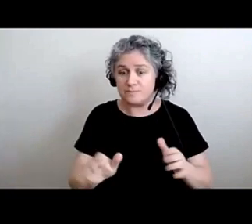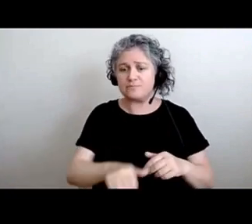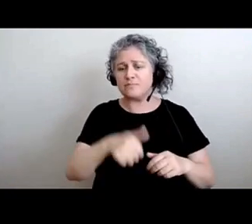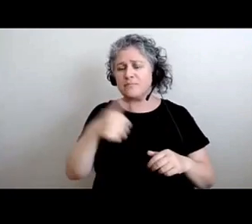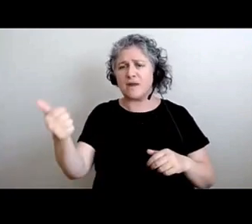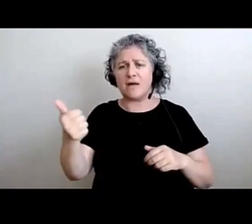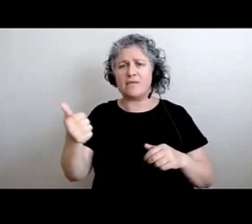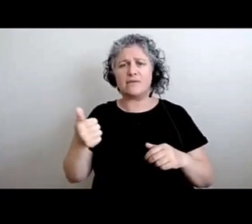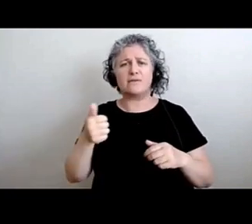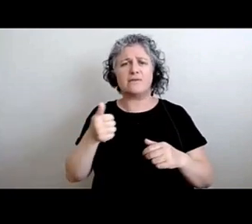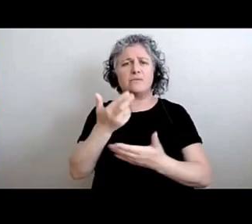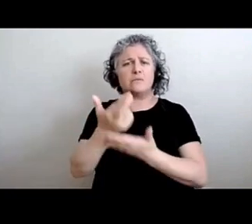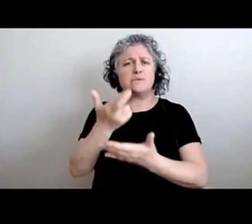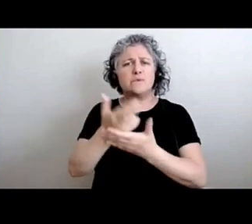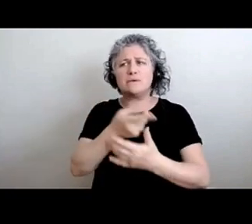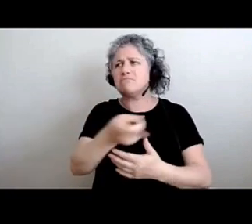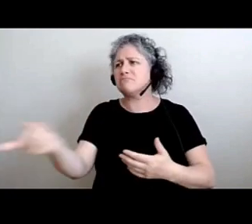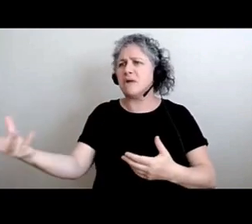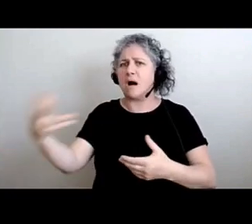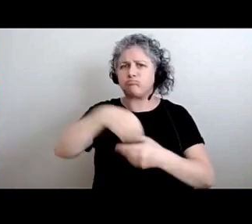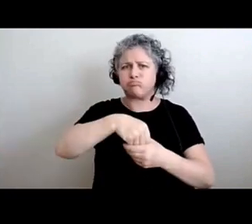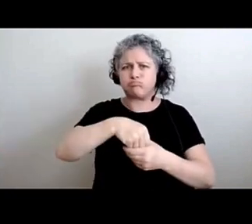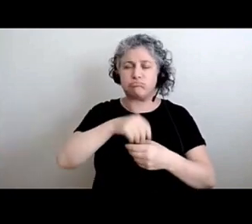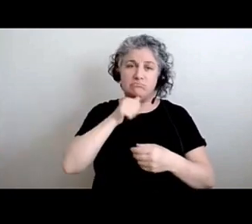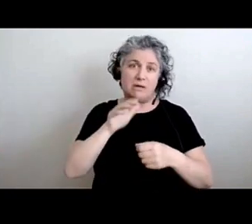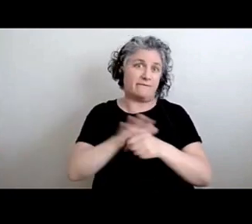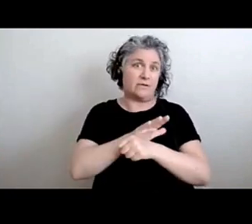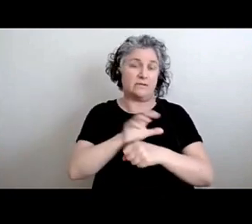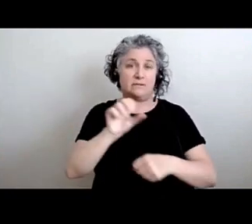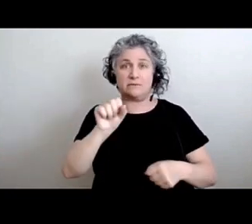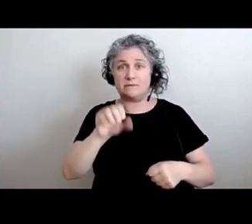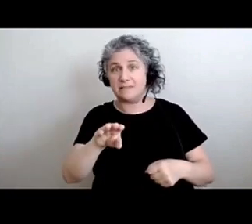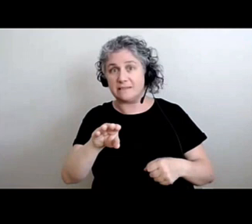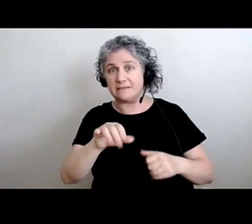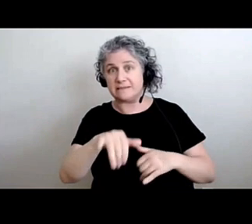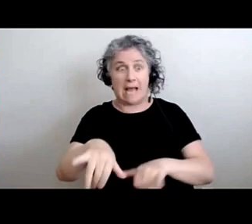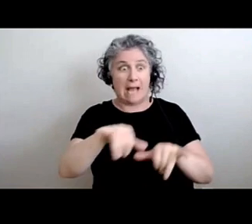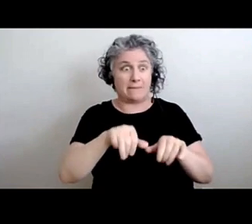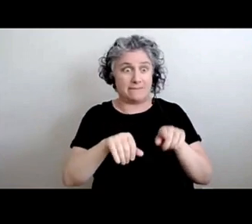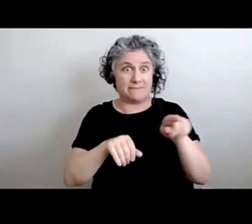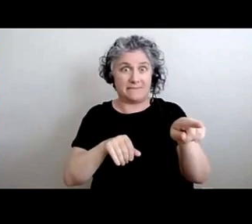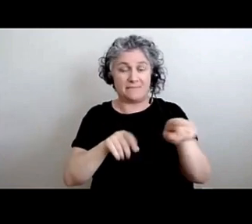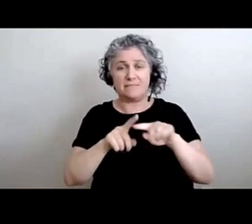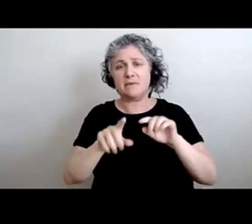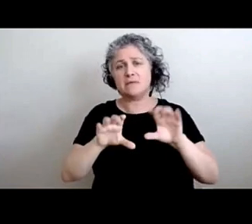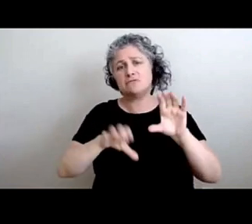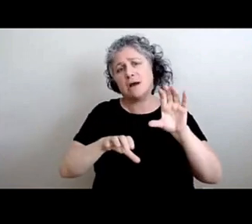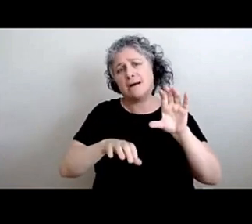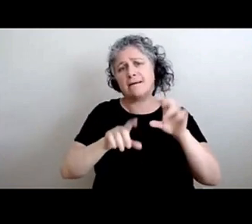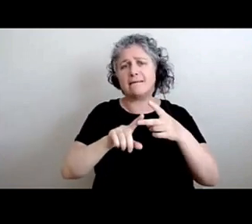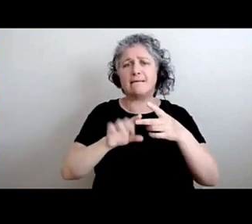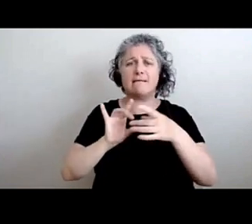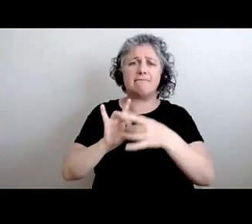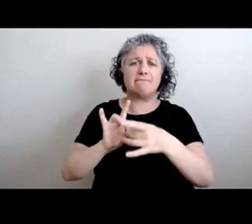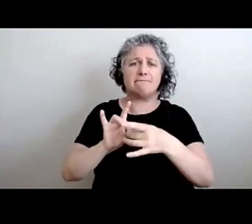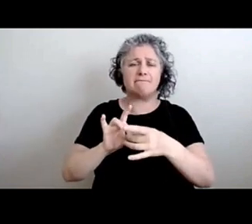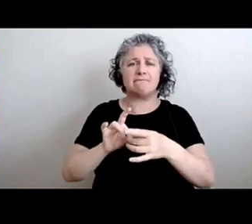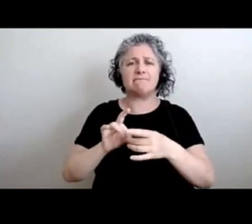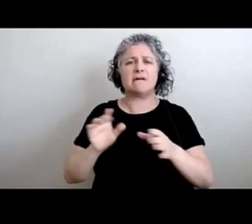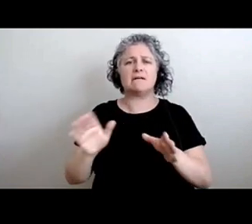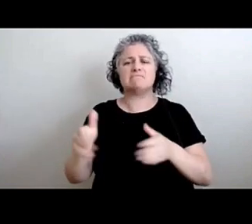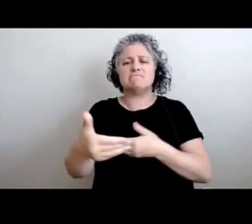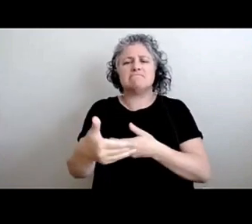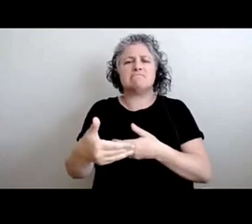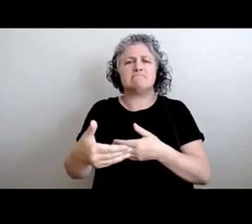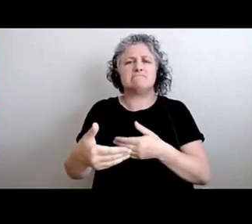to connect. So it may not be full social media in the same way, but you may still be chatting and connecting just in a bit more closed environments,